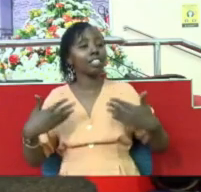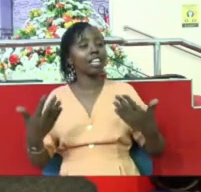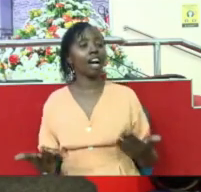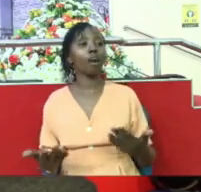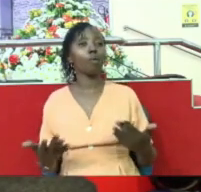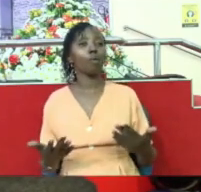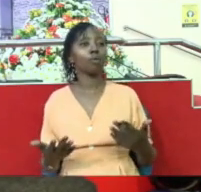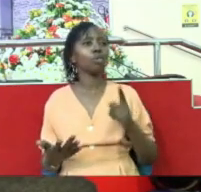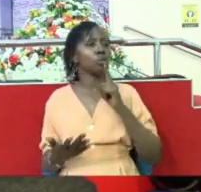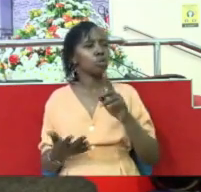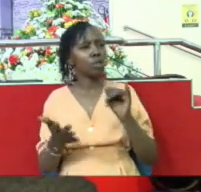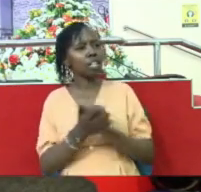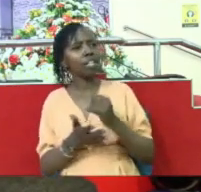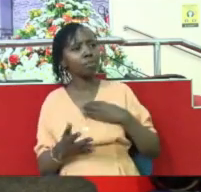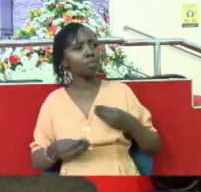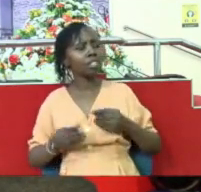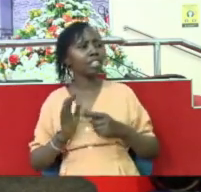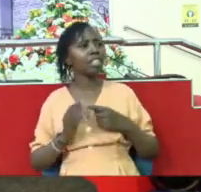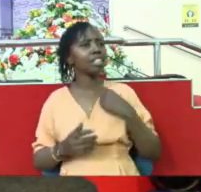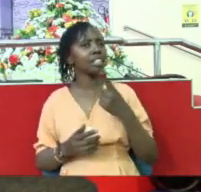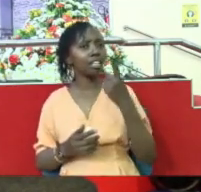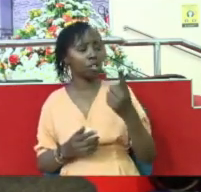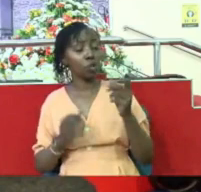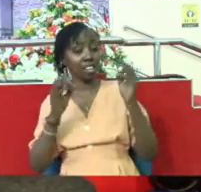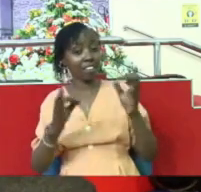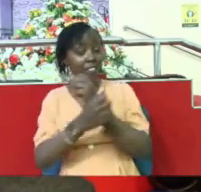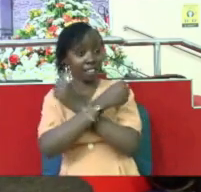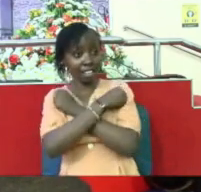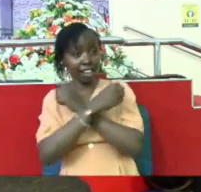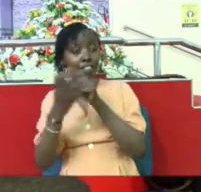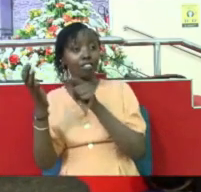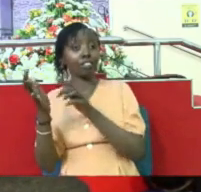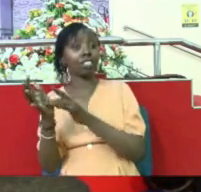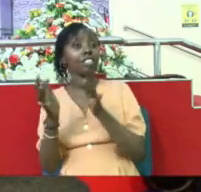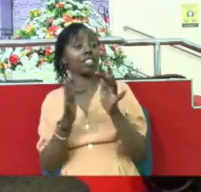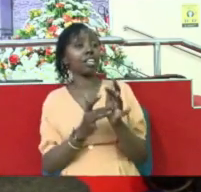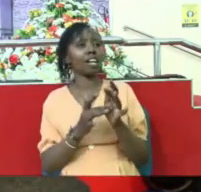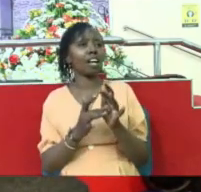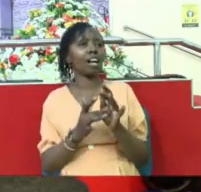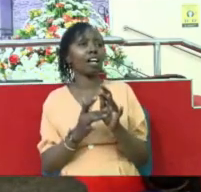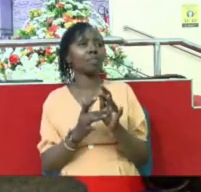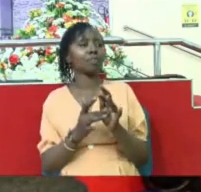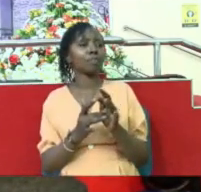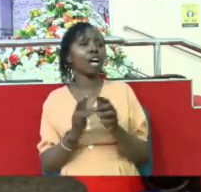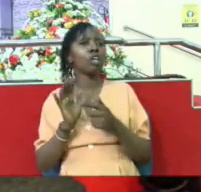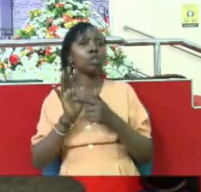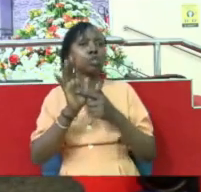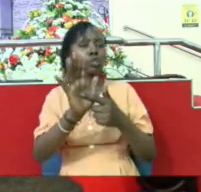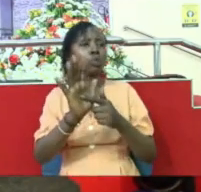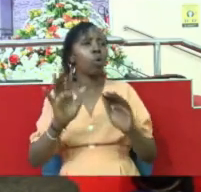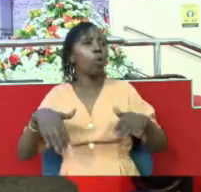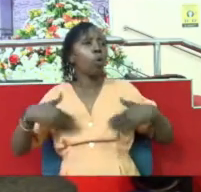So that I can give you this. If we love him, let's demonstrate we love him